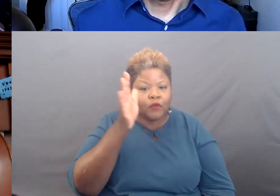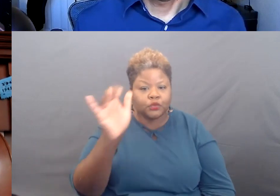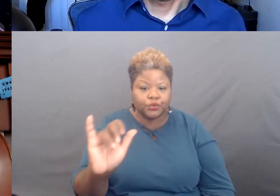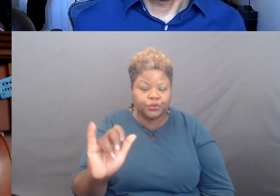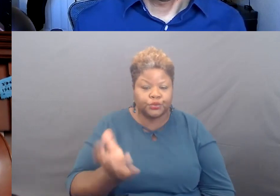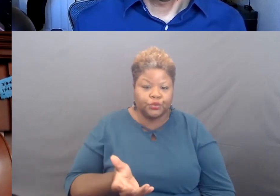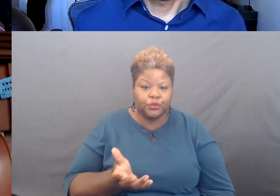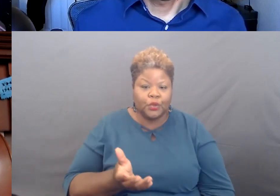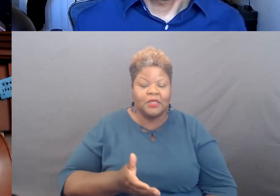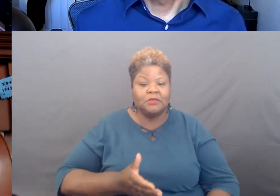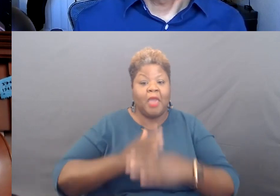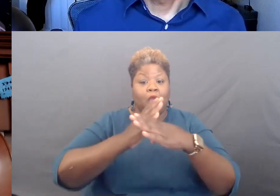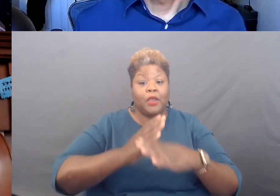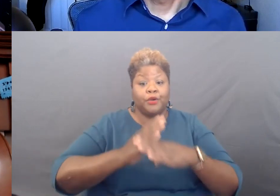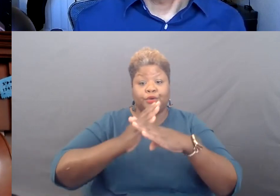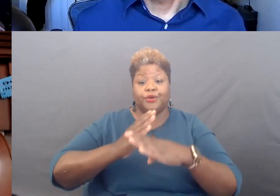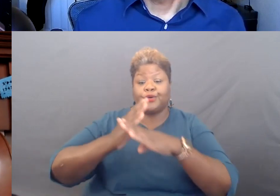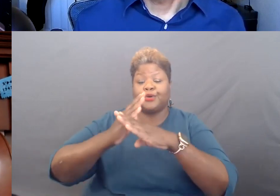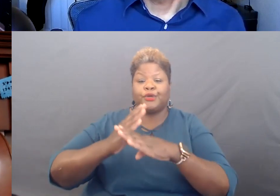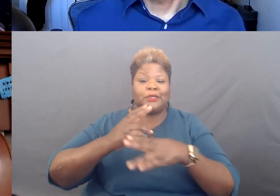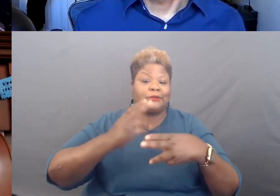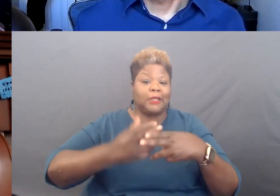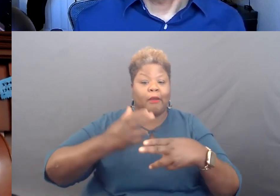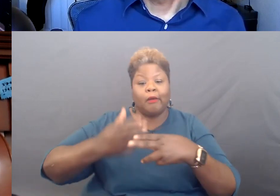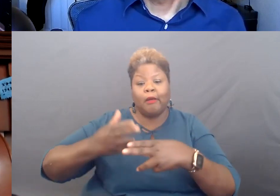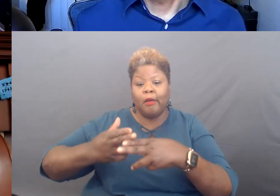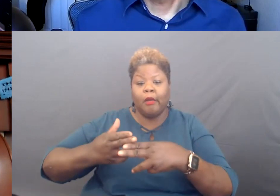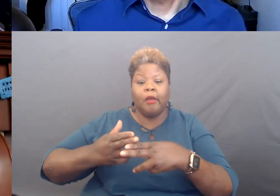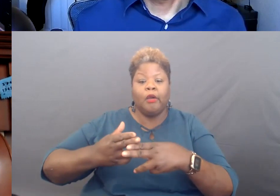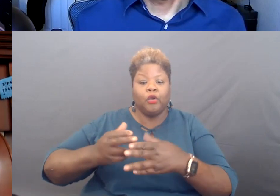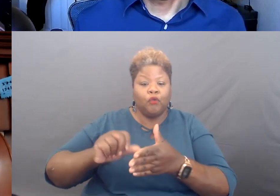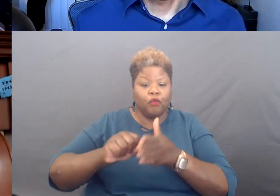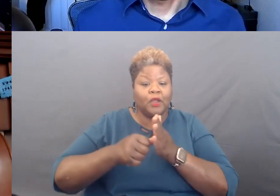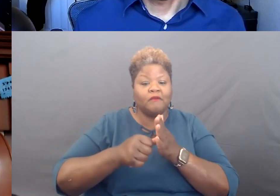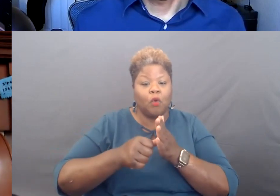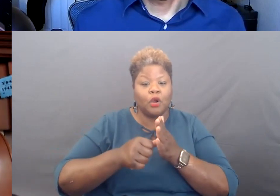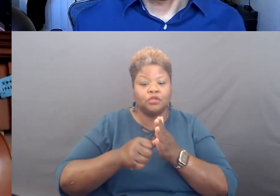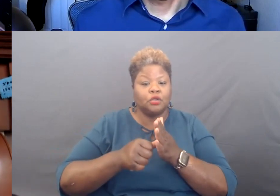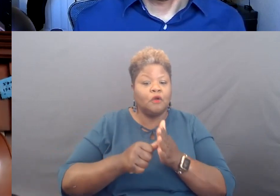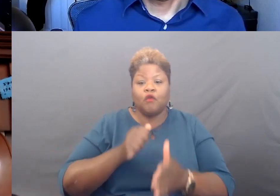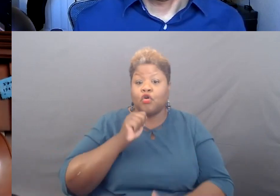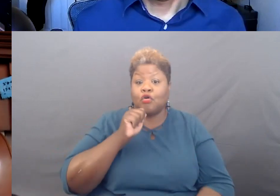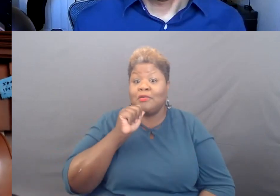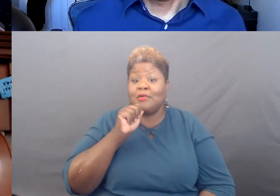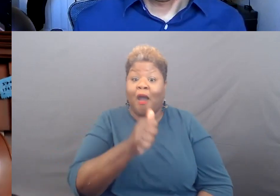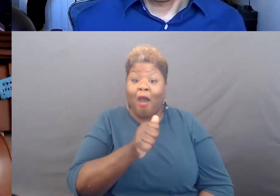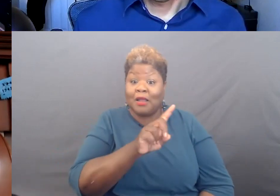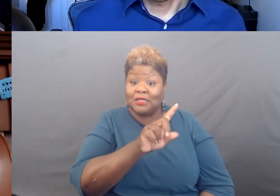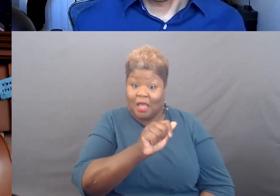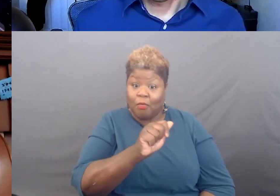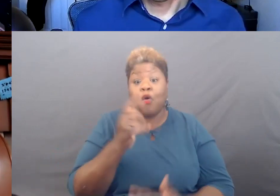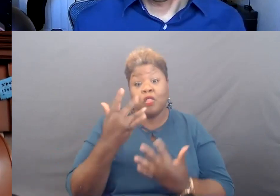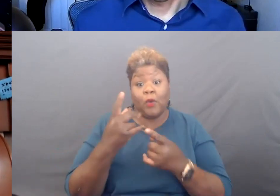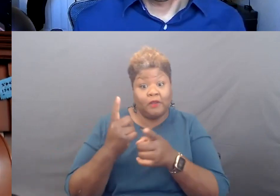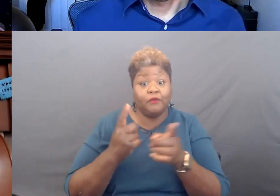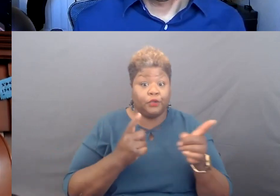the barriers and stereotypes that you reinforce when you're non-disabled are waiting for you if